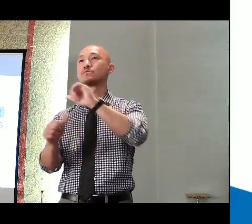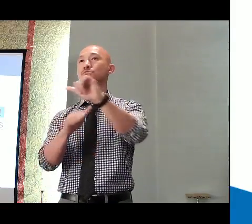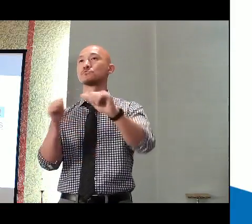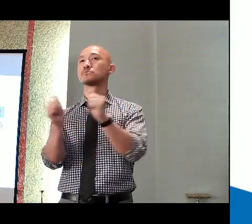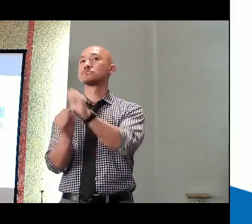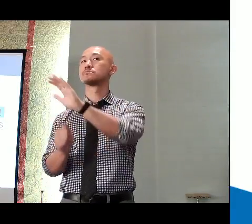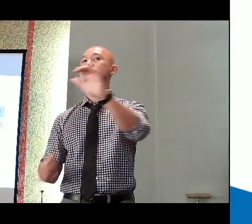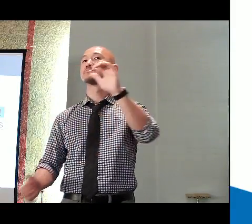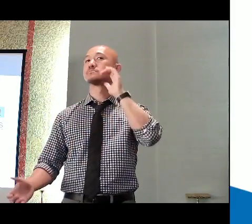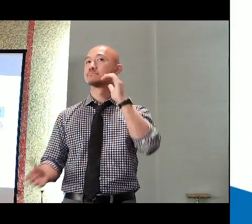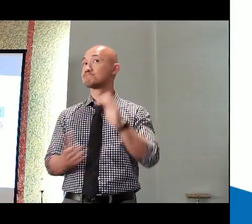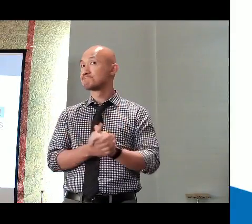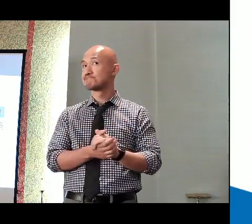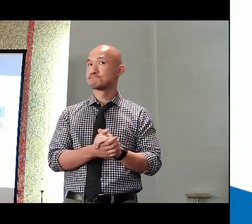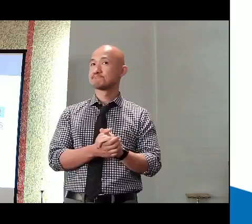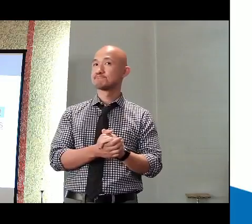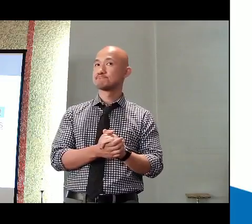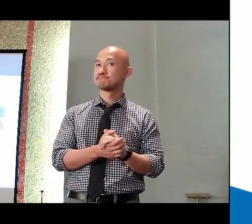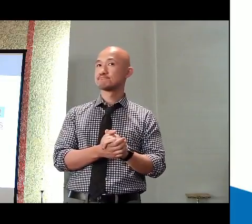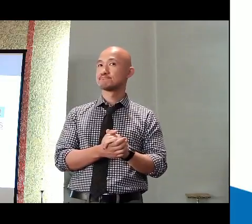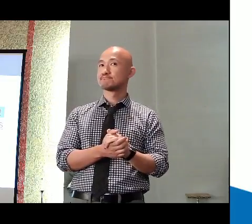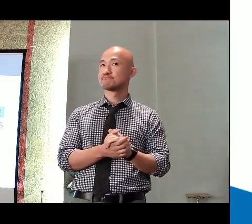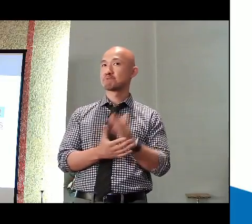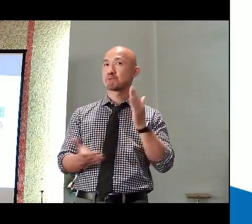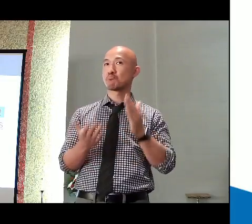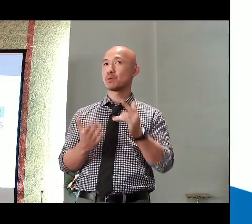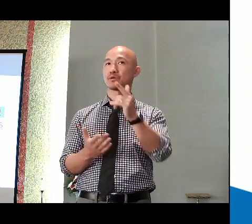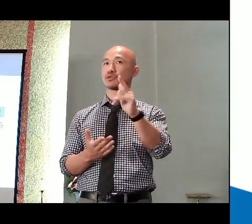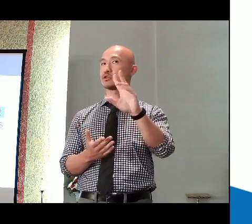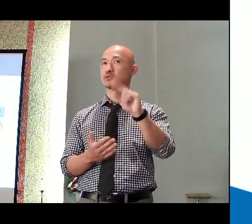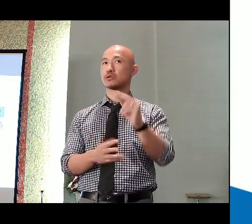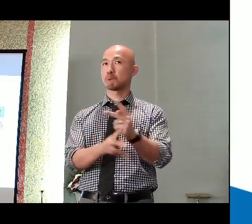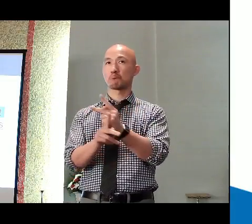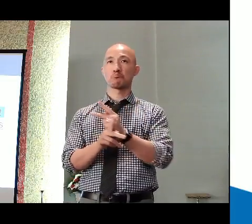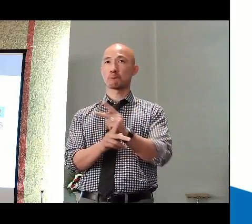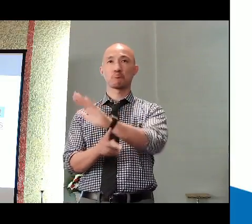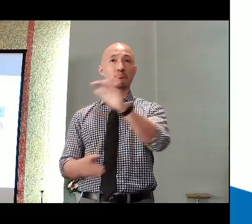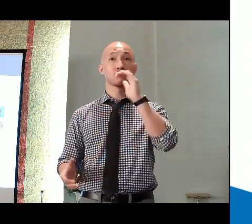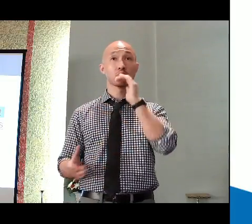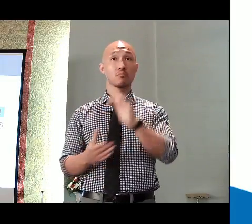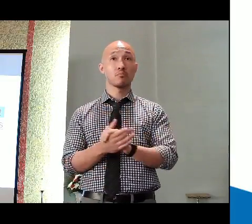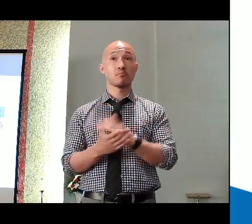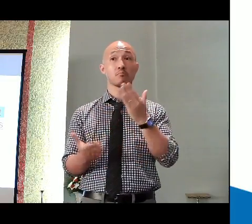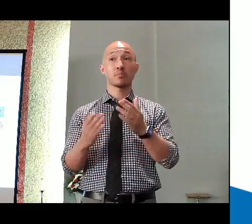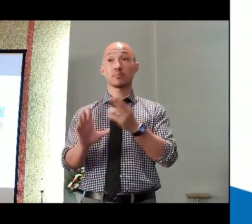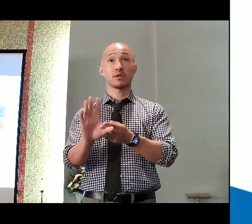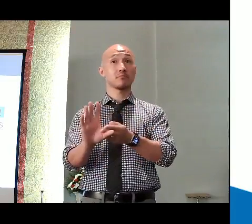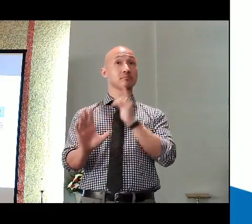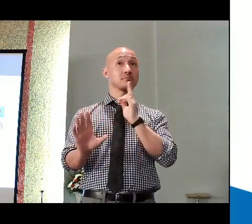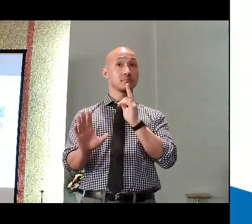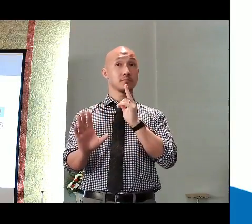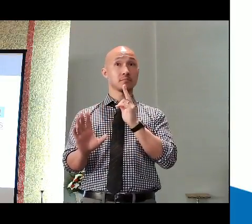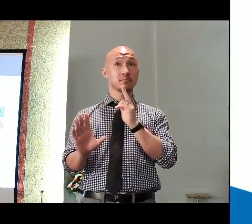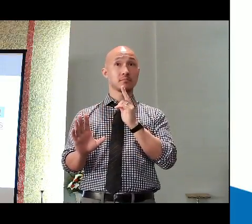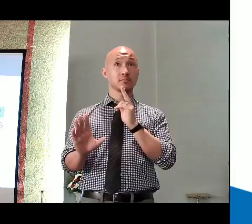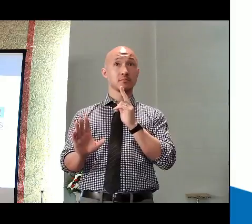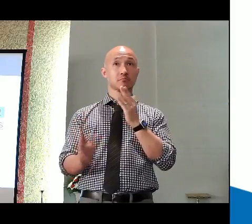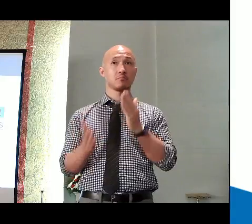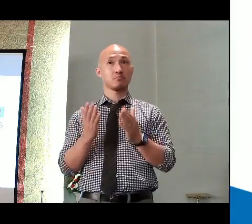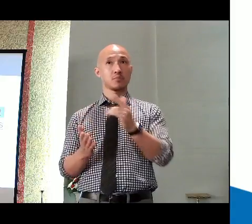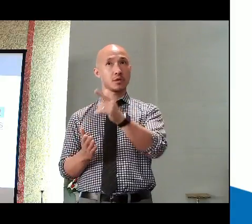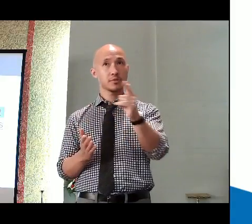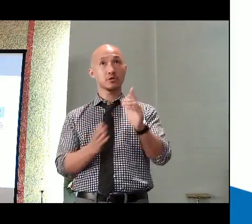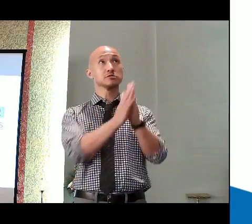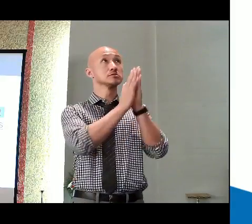because maybe you don't care anymore. Maybe you've given up. I'm not saying you're not praying.